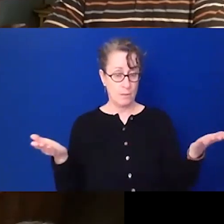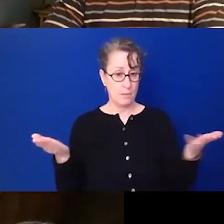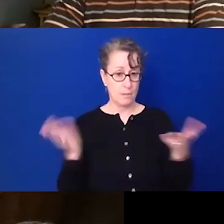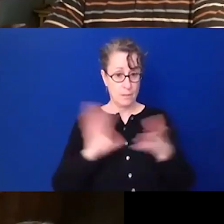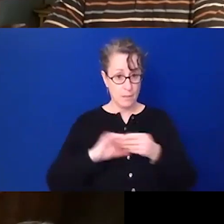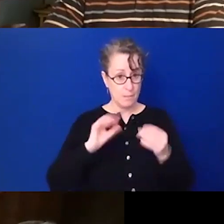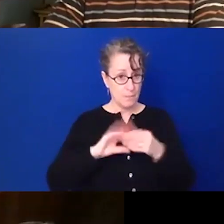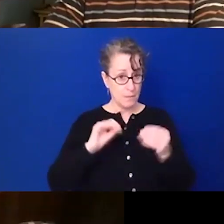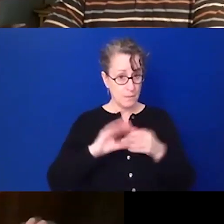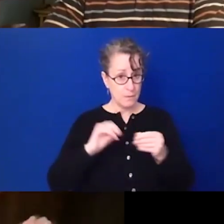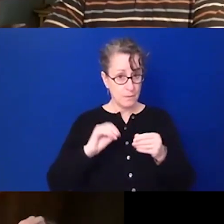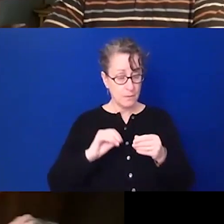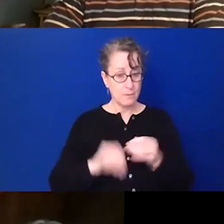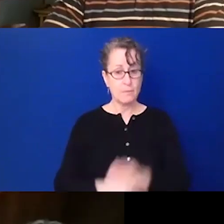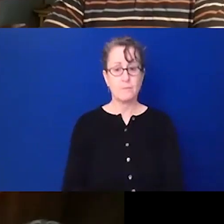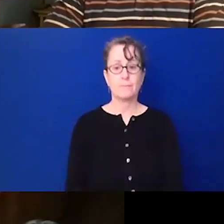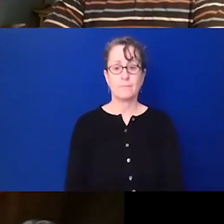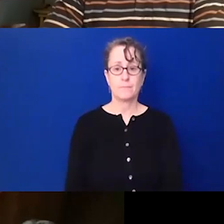comments?